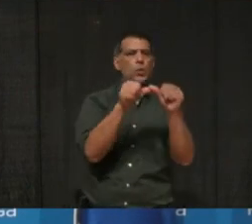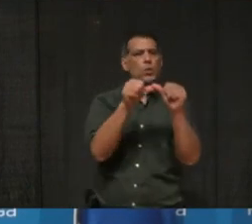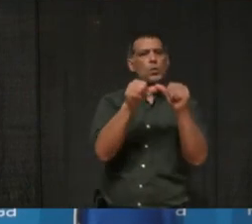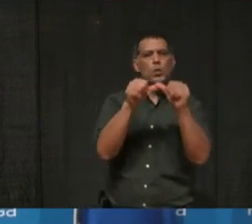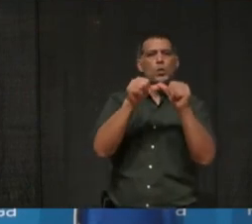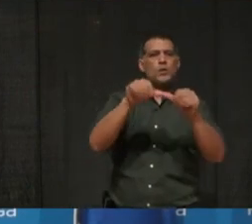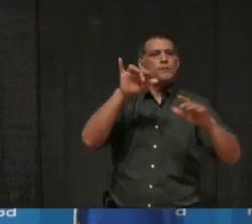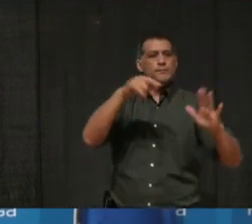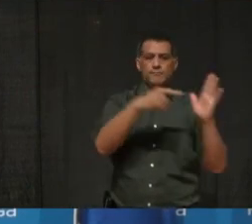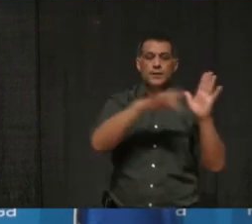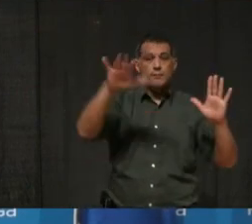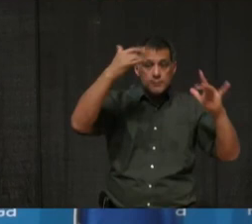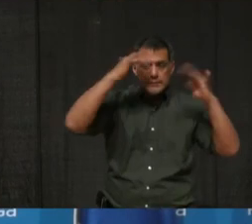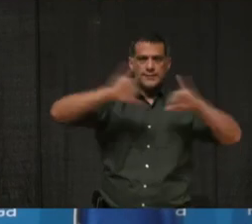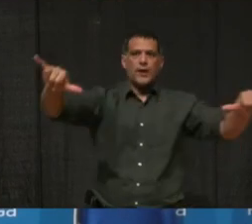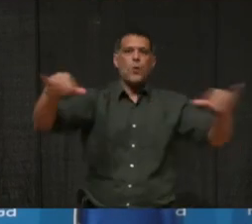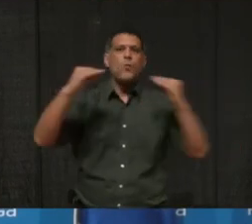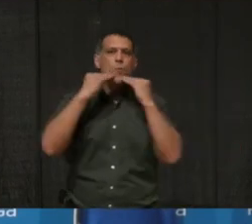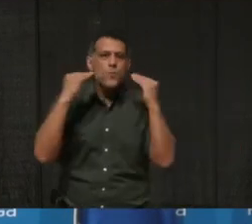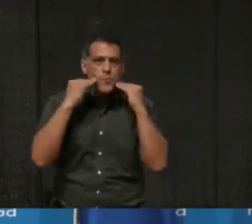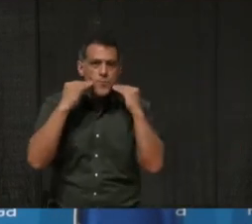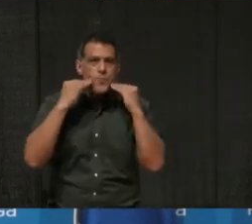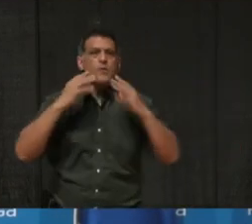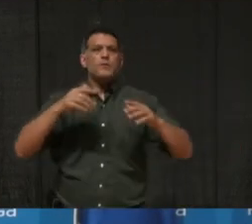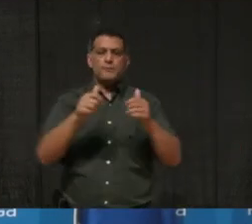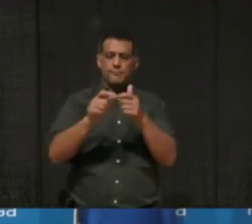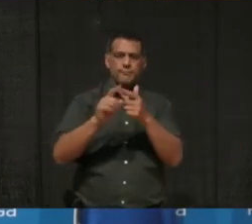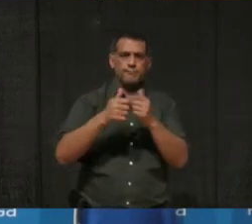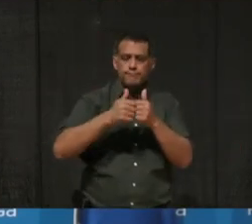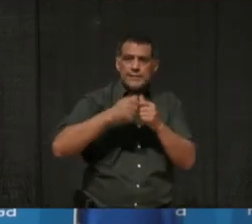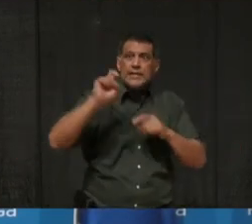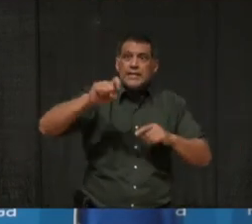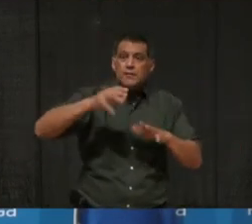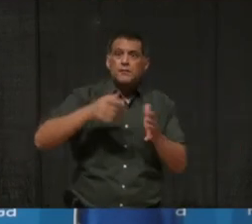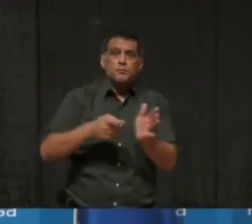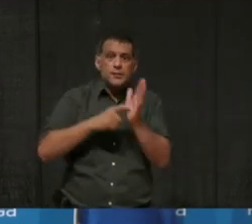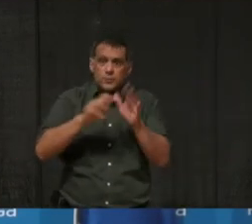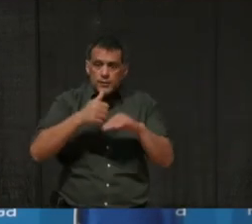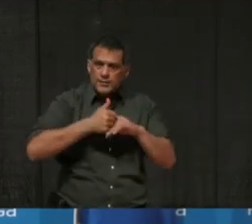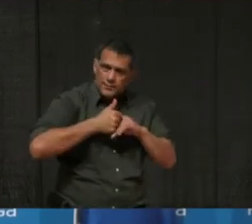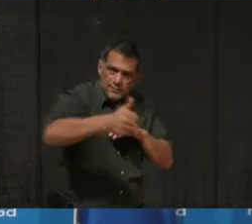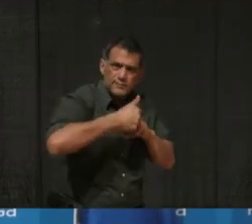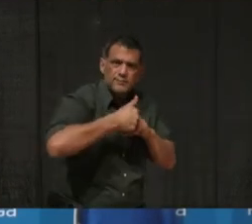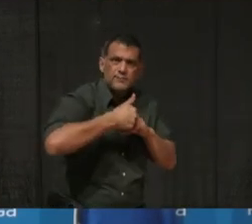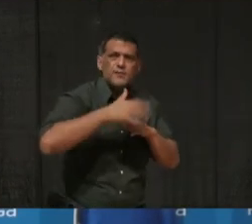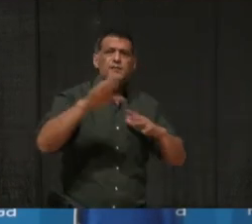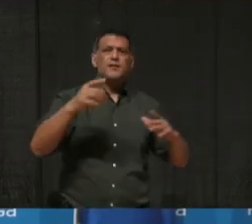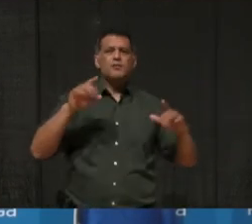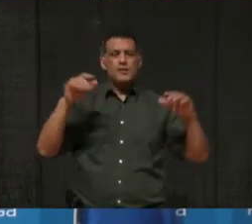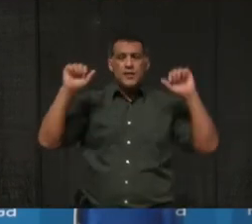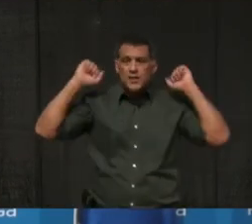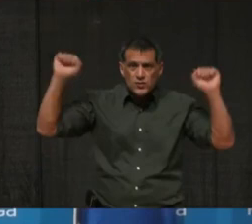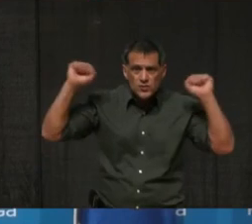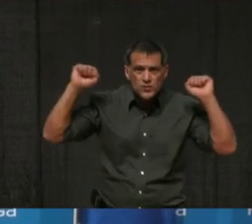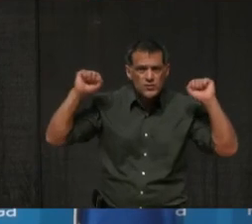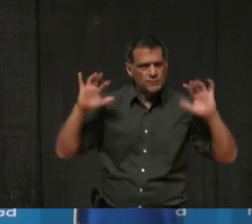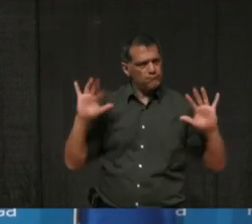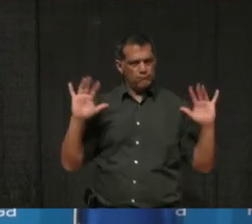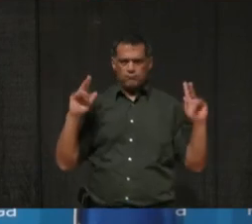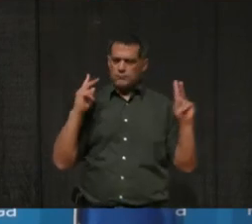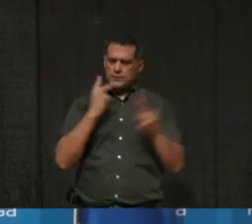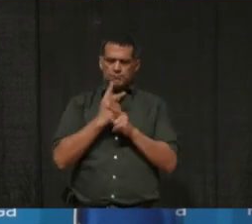staying home and leaving only for essential trips and, of course, exercise. I was very encouraged last